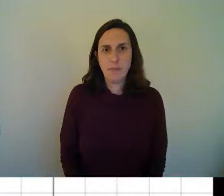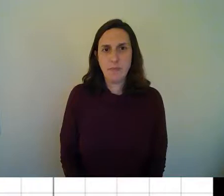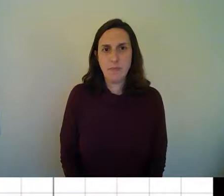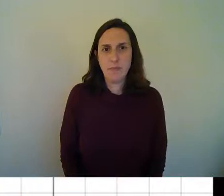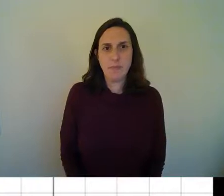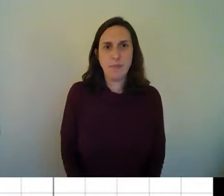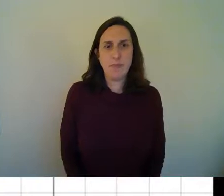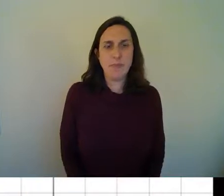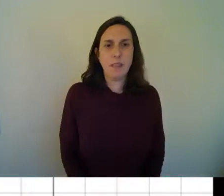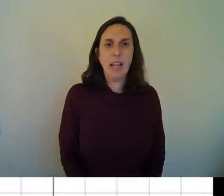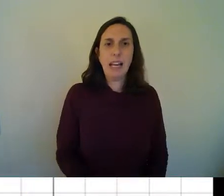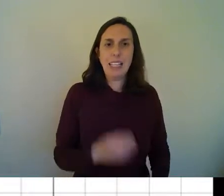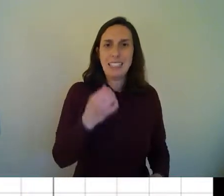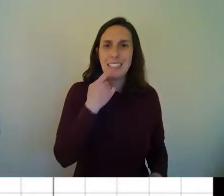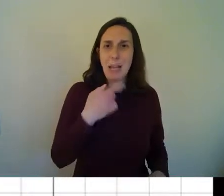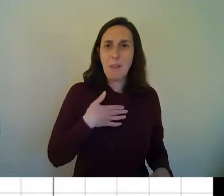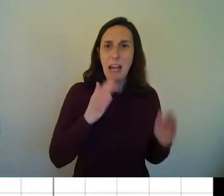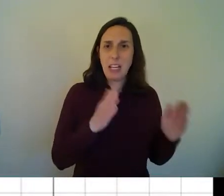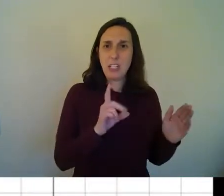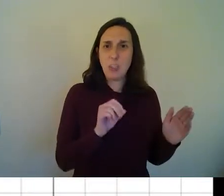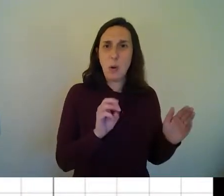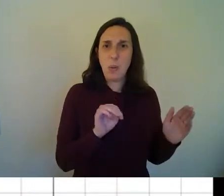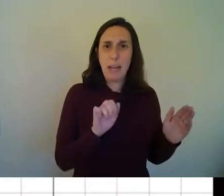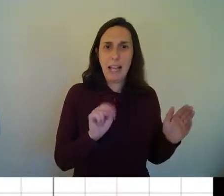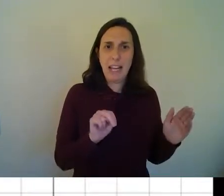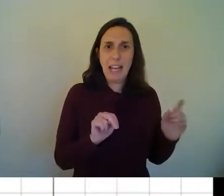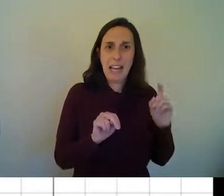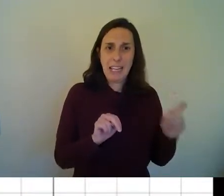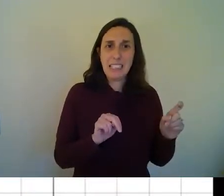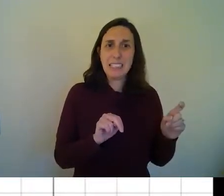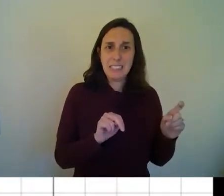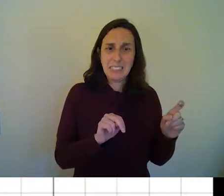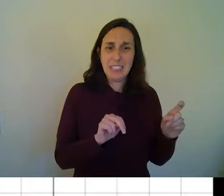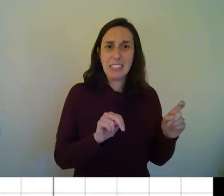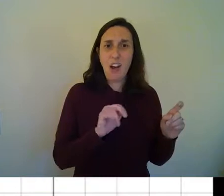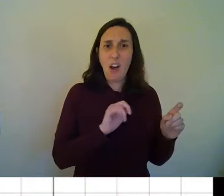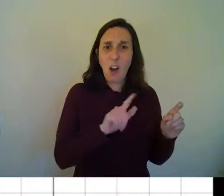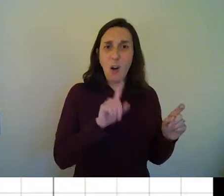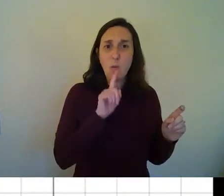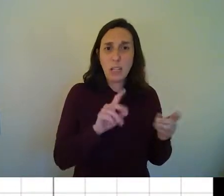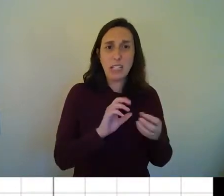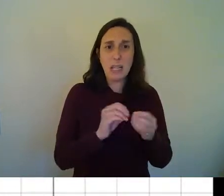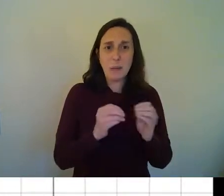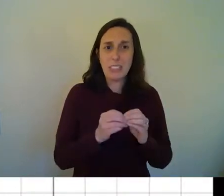x is an element of all real numbers such that x is greater than 0.